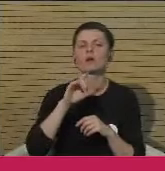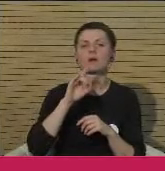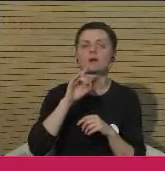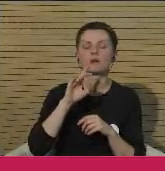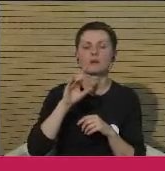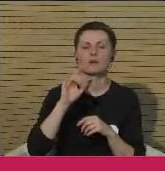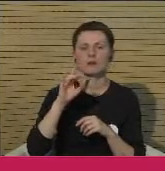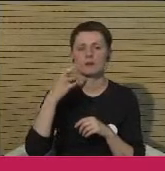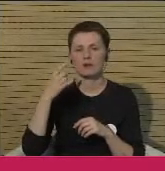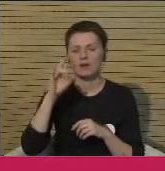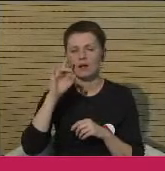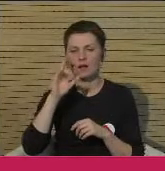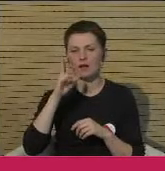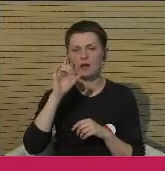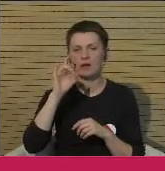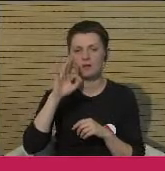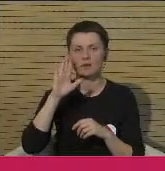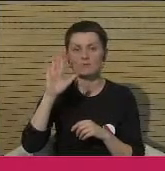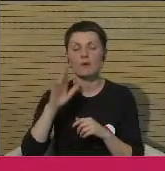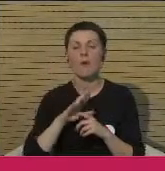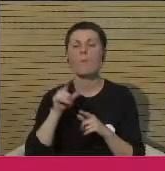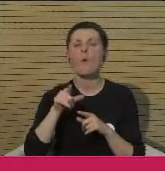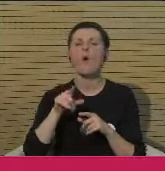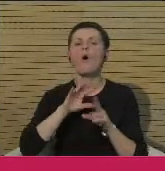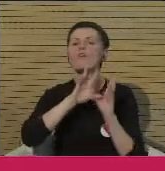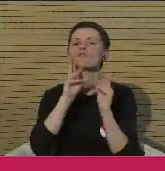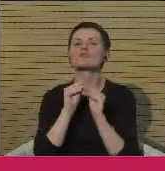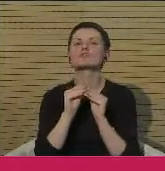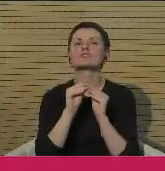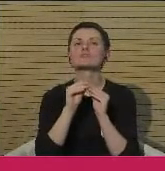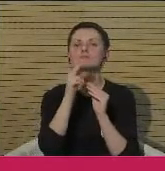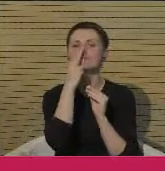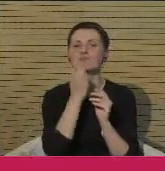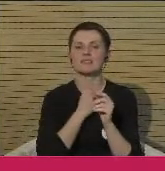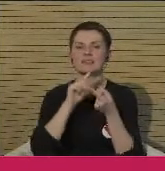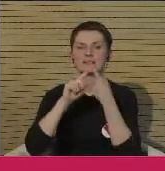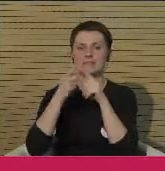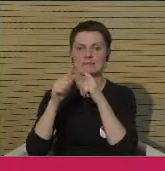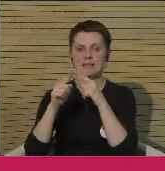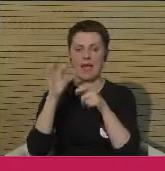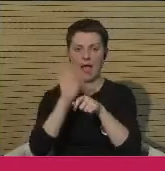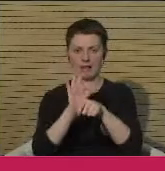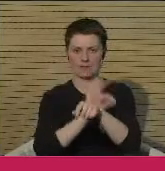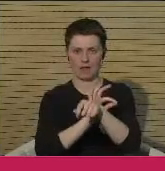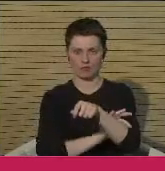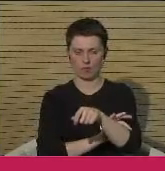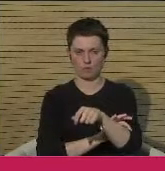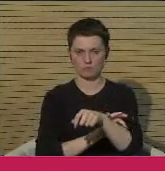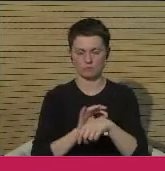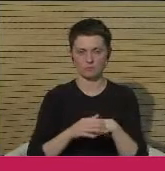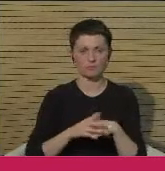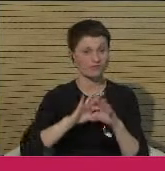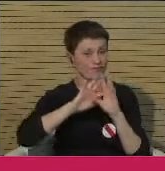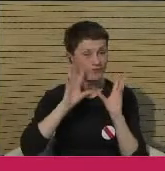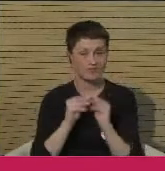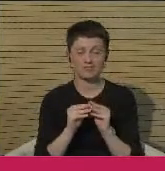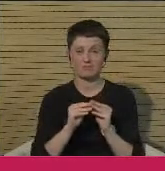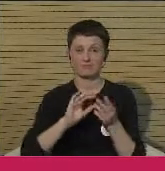former seat of political police. You can see all architectural orders, all